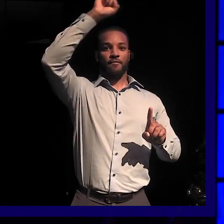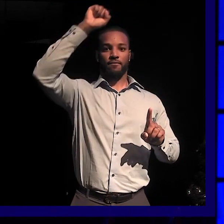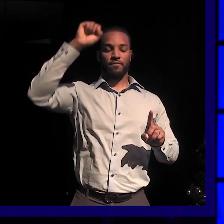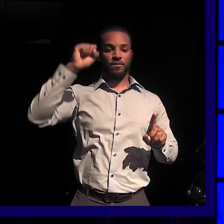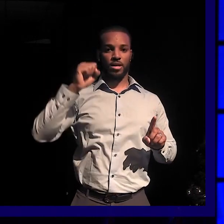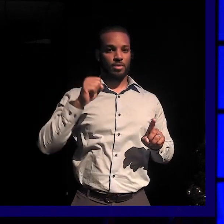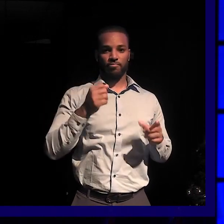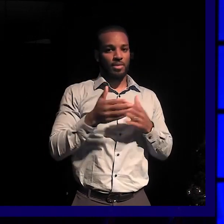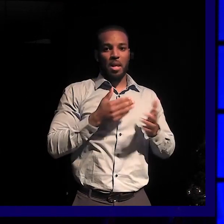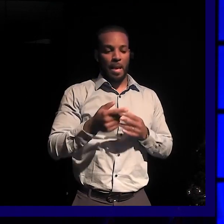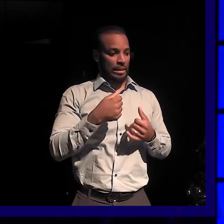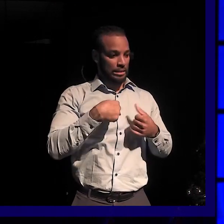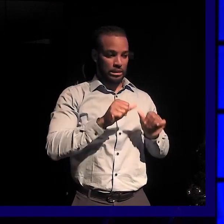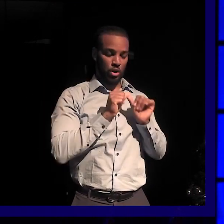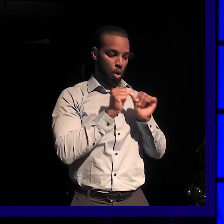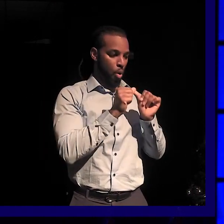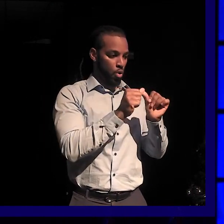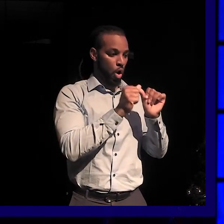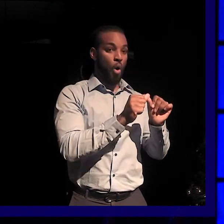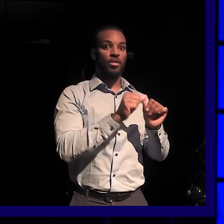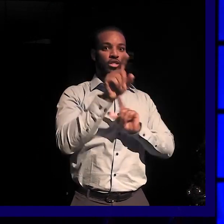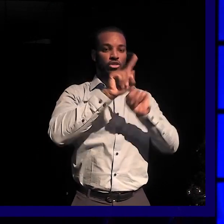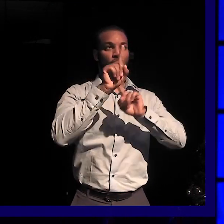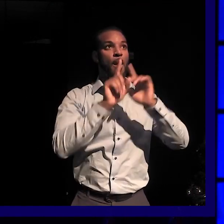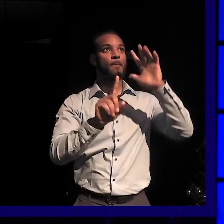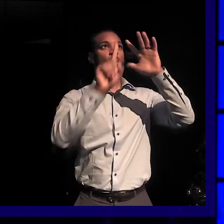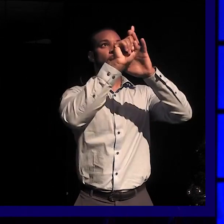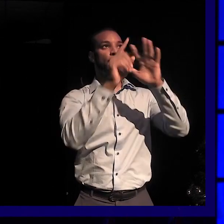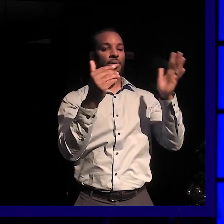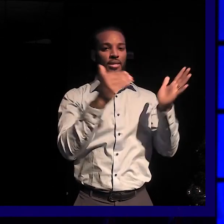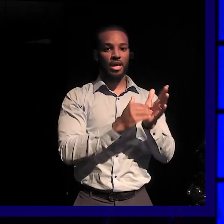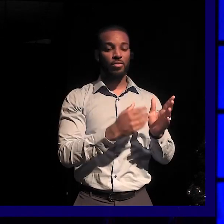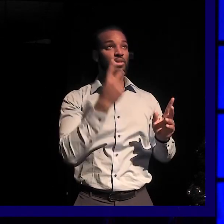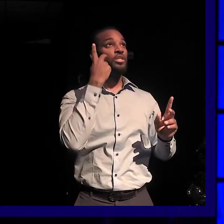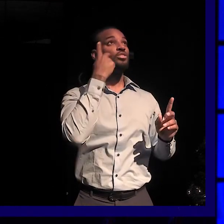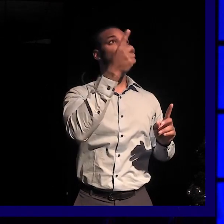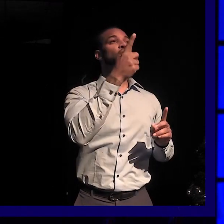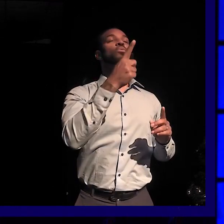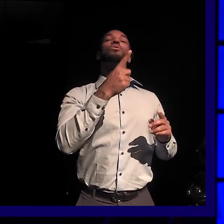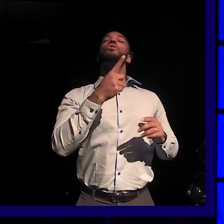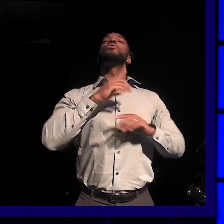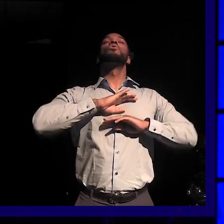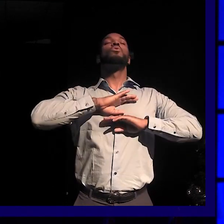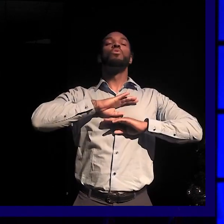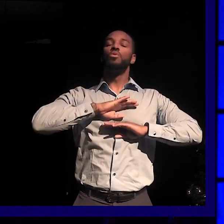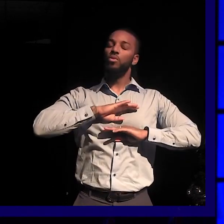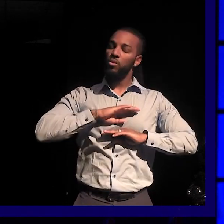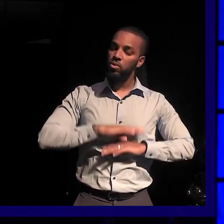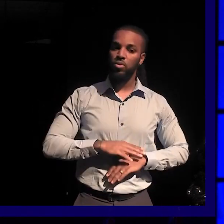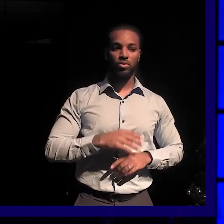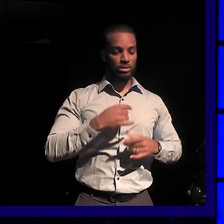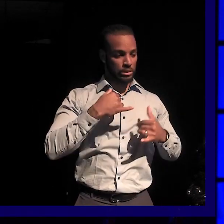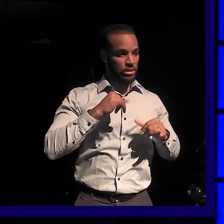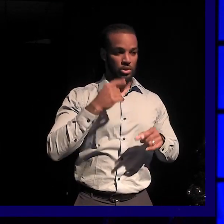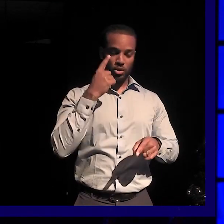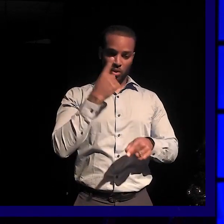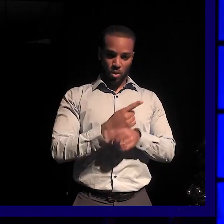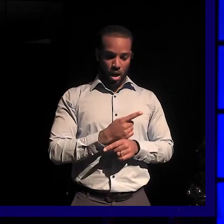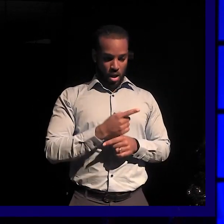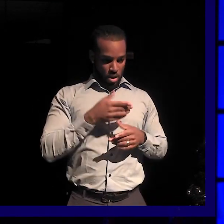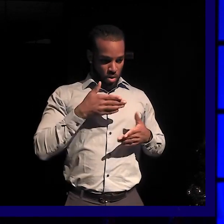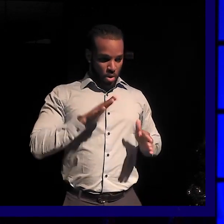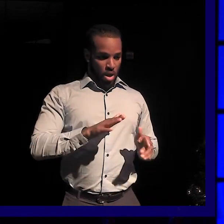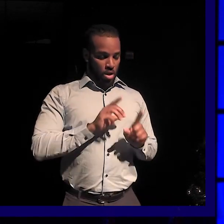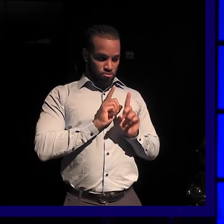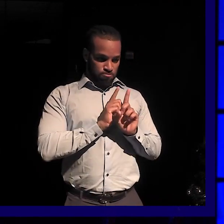going, and then the star reappeared. When they saw the star again, they were overjoyed. The Greek word heiros translated